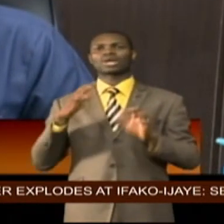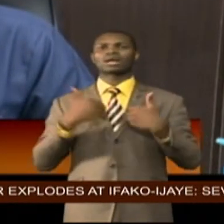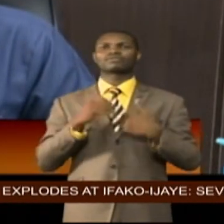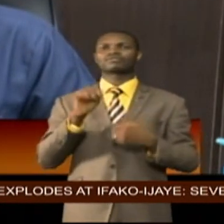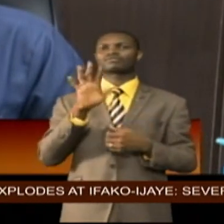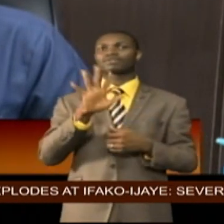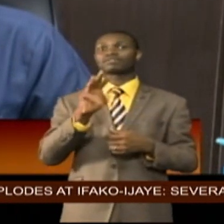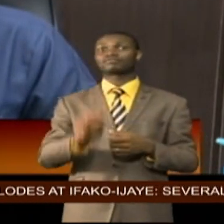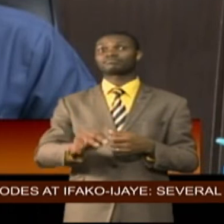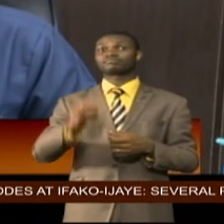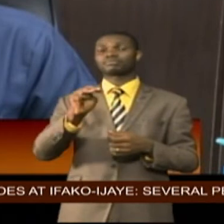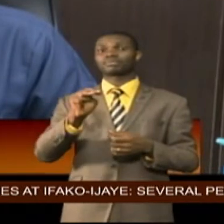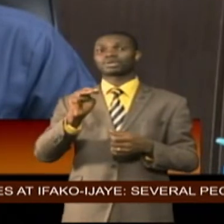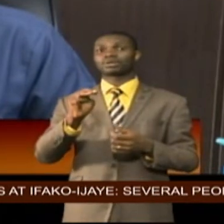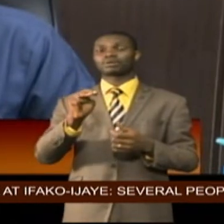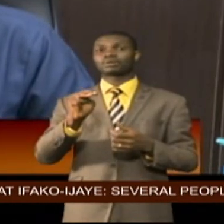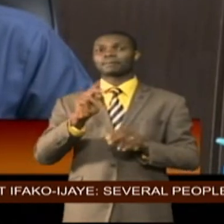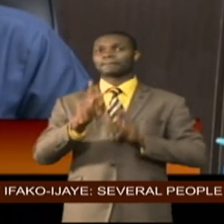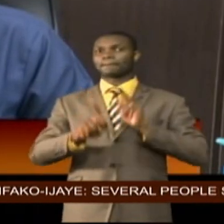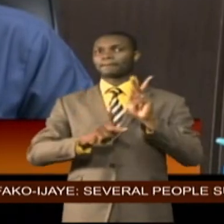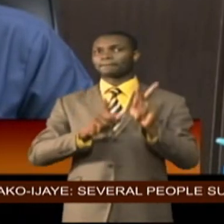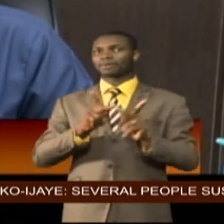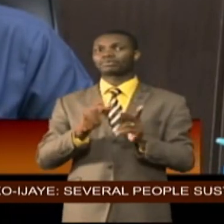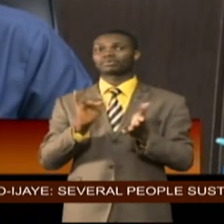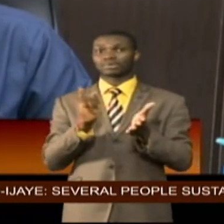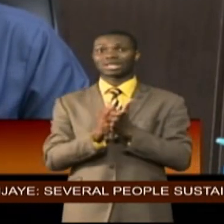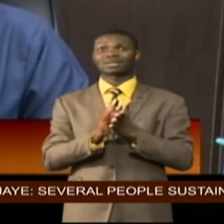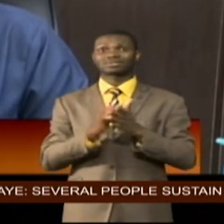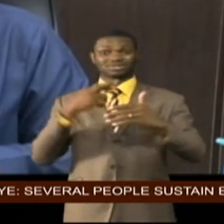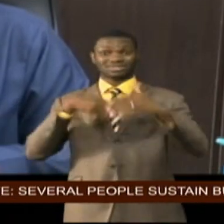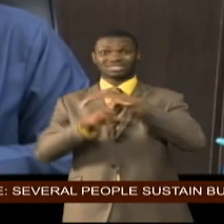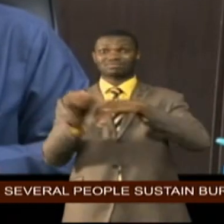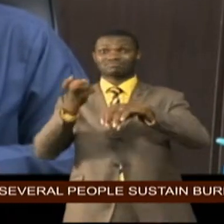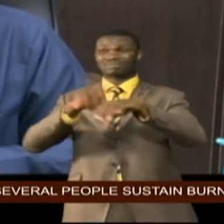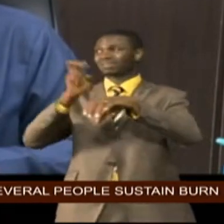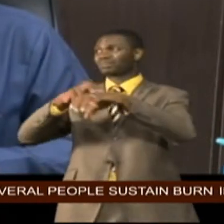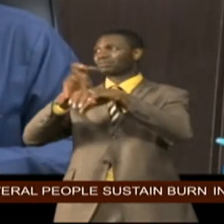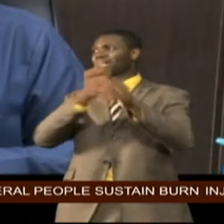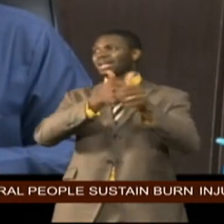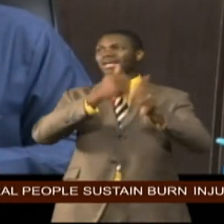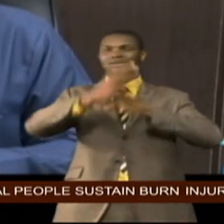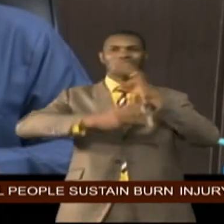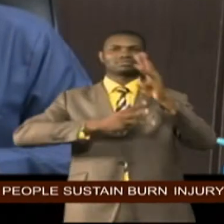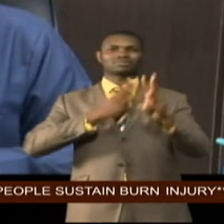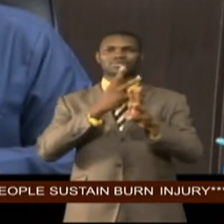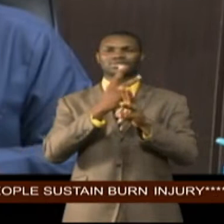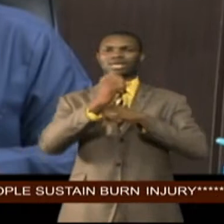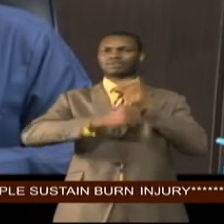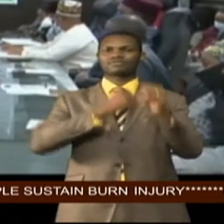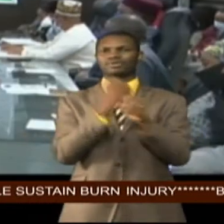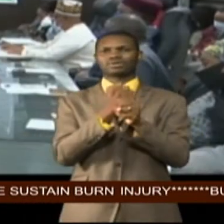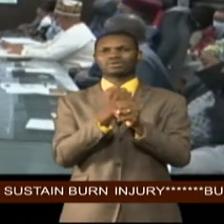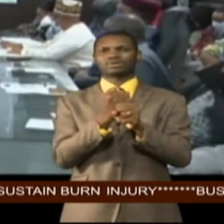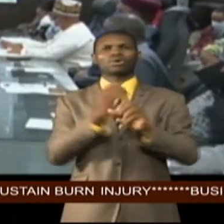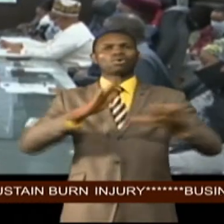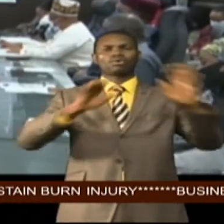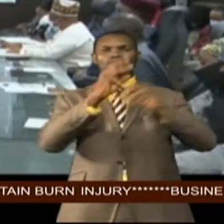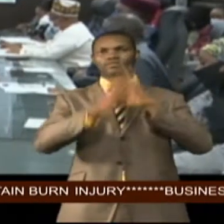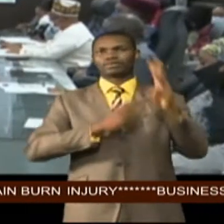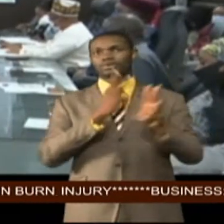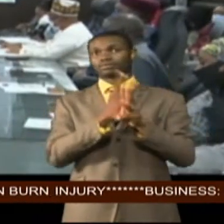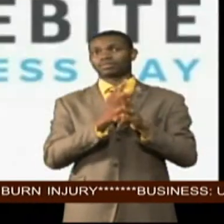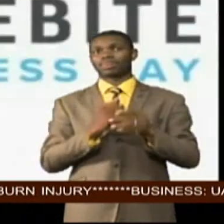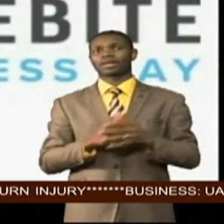are estimated to be beaten by snakes around the world every year.